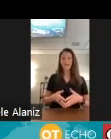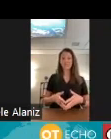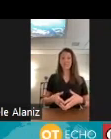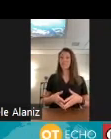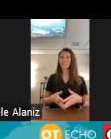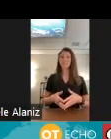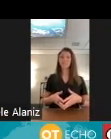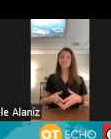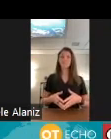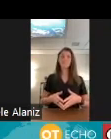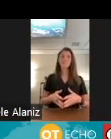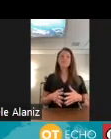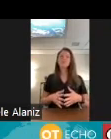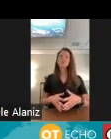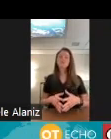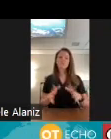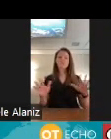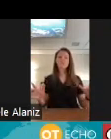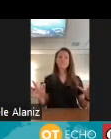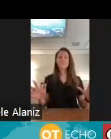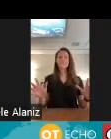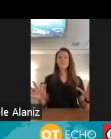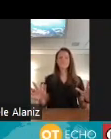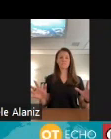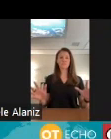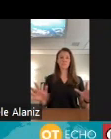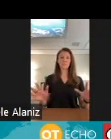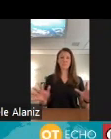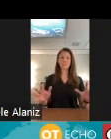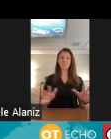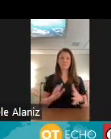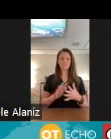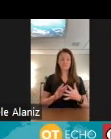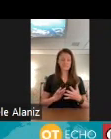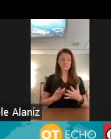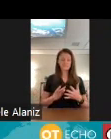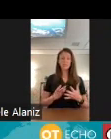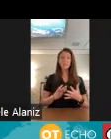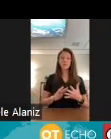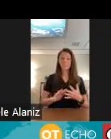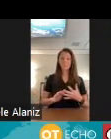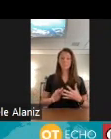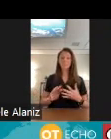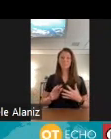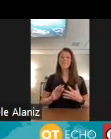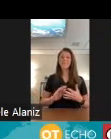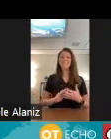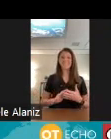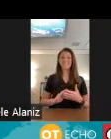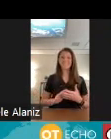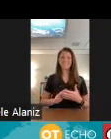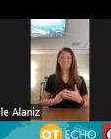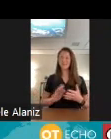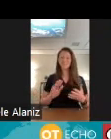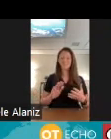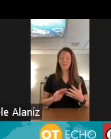back on task afterwards. So those are the three key elements we're going to review today: inhibition, working memory,